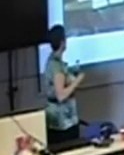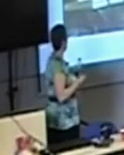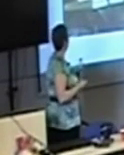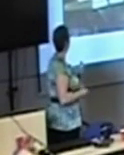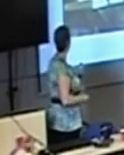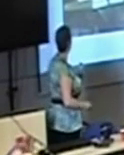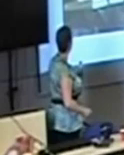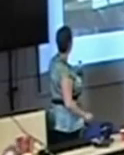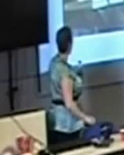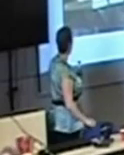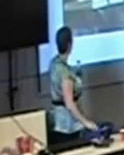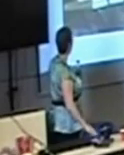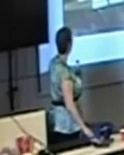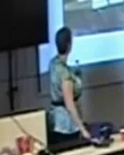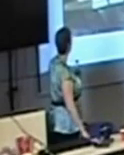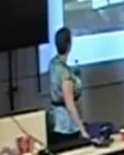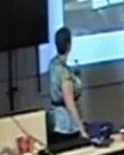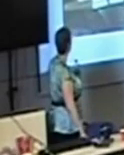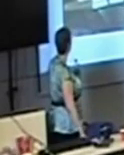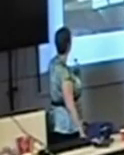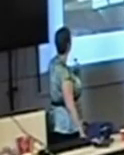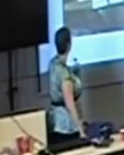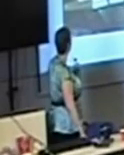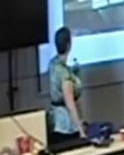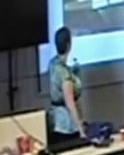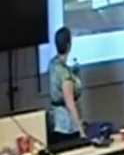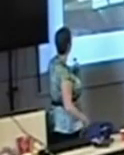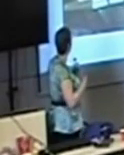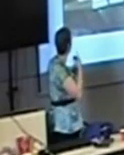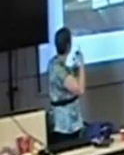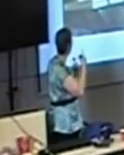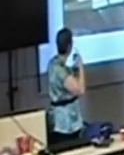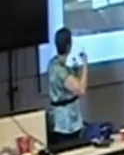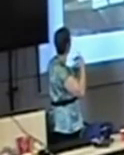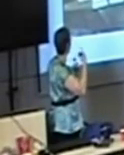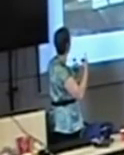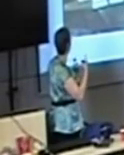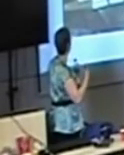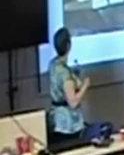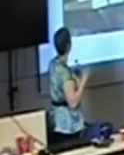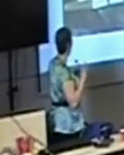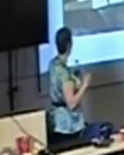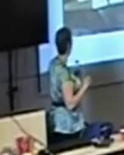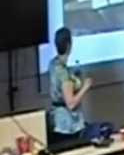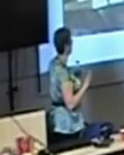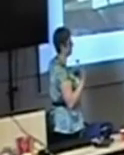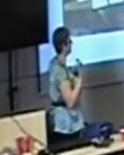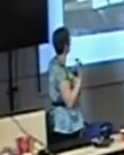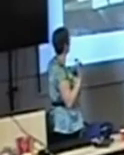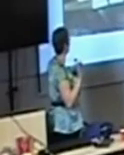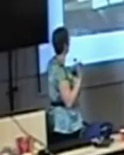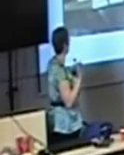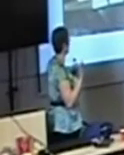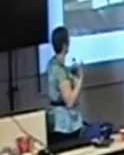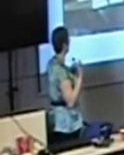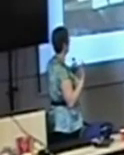10 to 4. All right, how about this one? You could, like, hear his brain working. 10 to 5. Now, we're